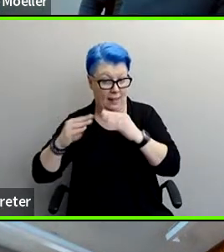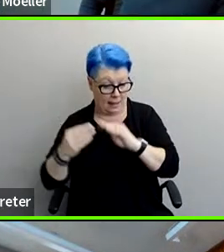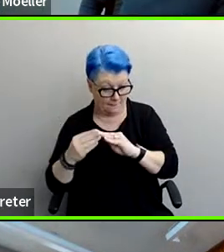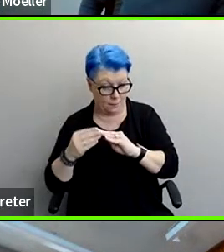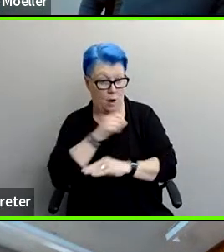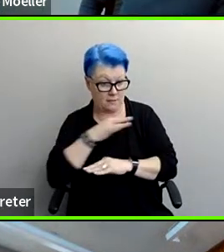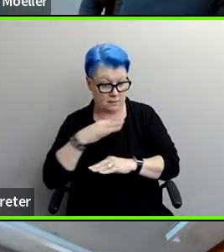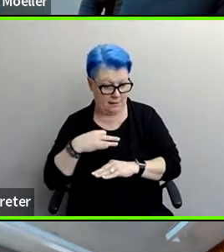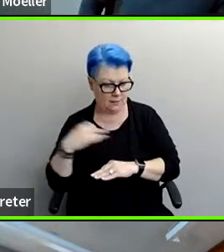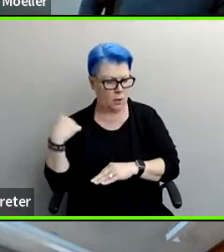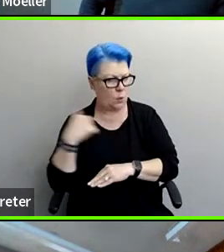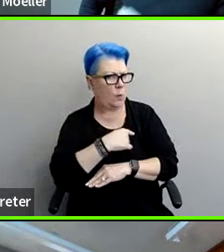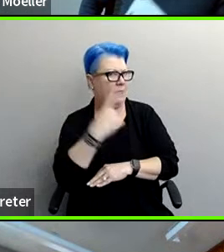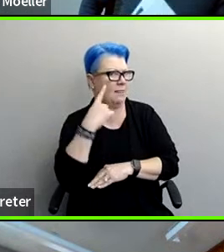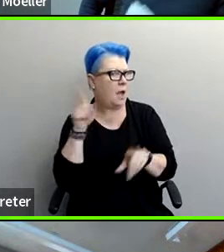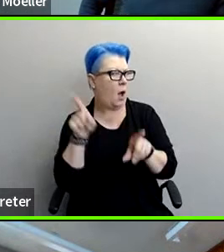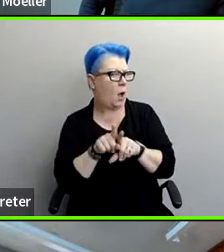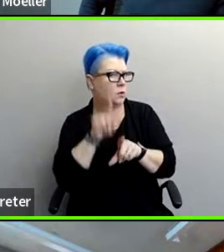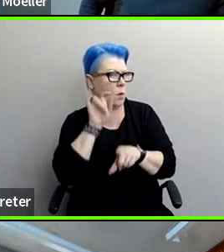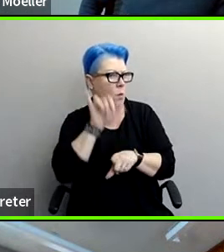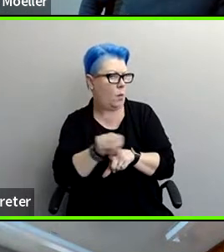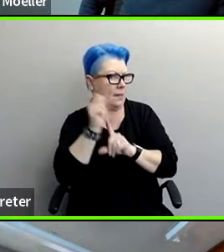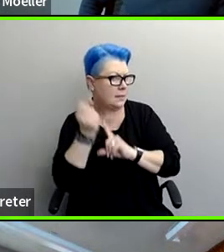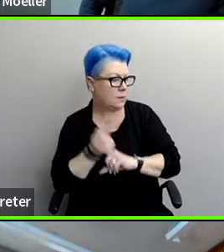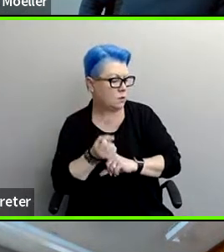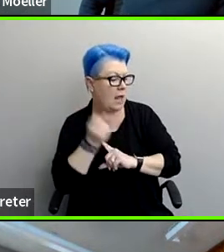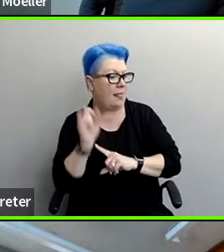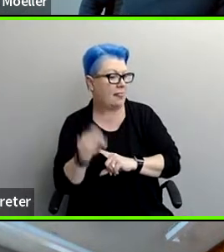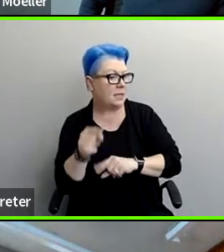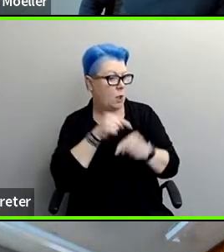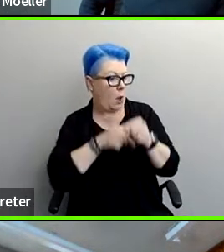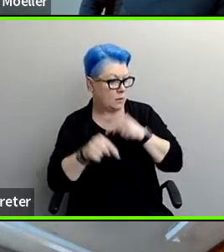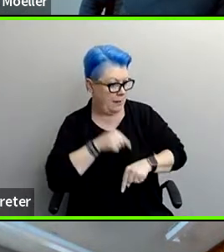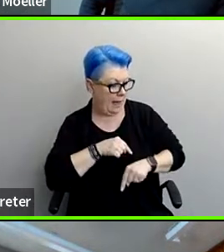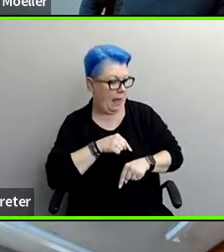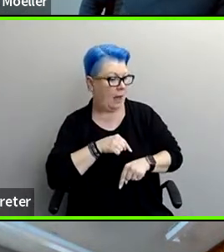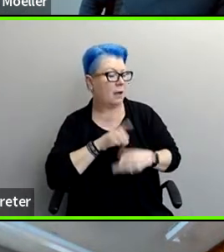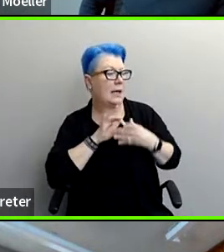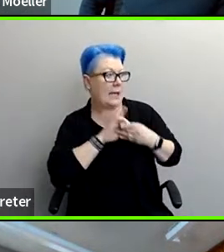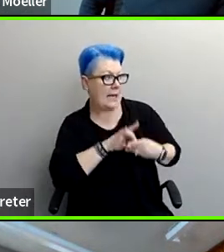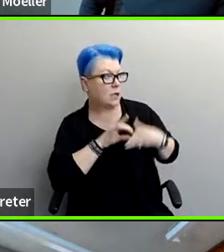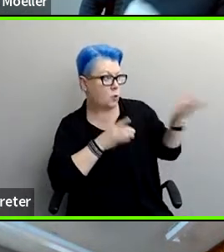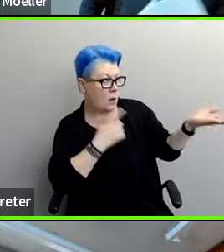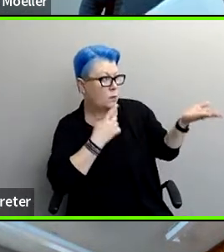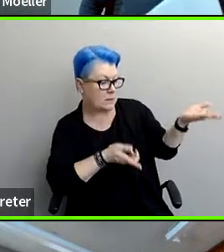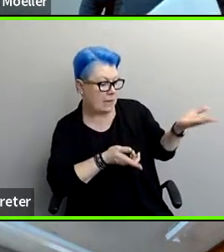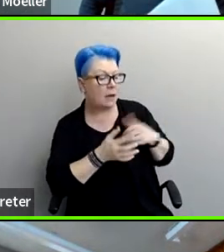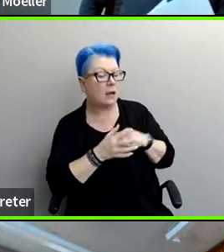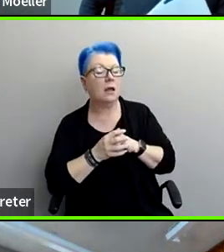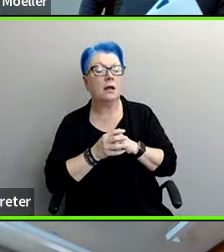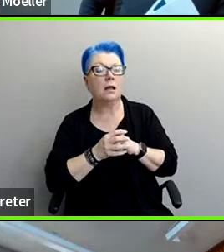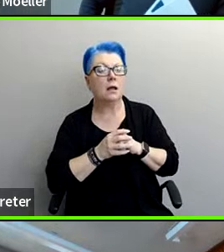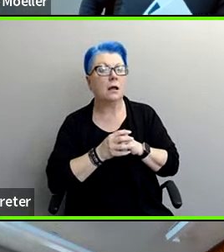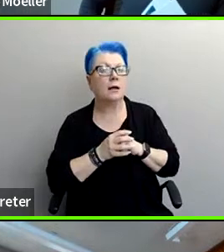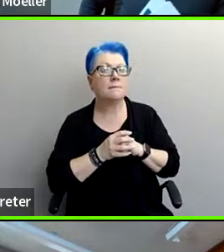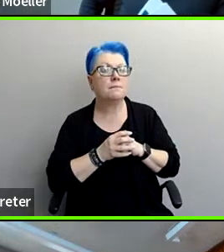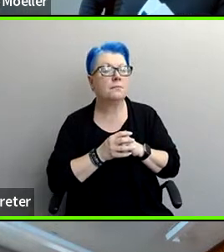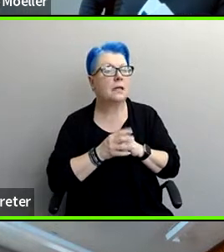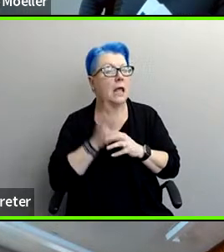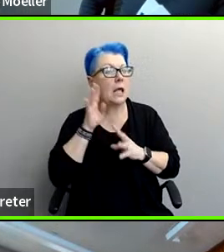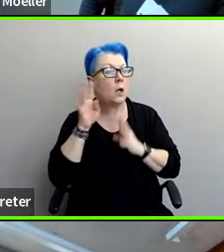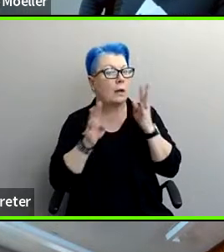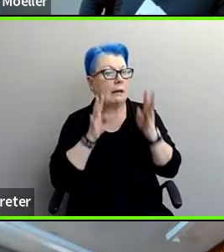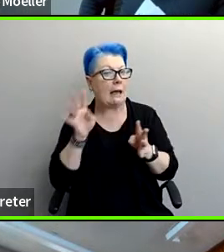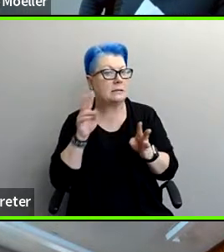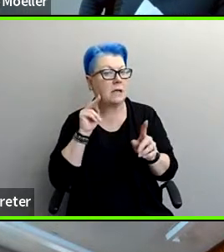Do we think that also in that situation, and this goes back kind of what you were saying, as far as us as an organization, that it creates